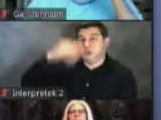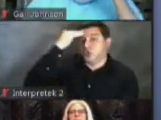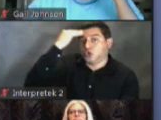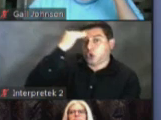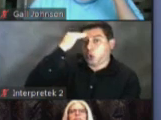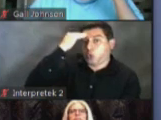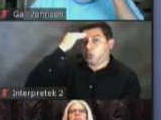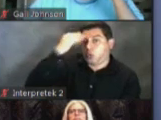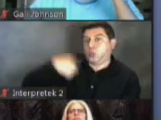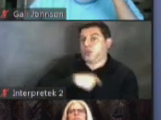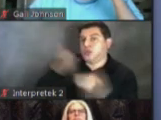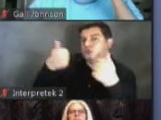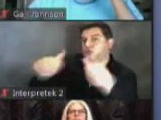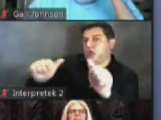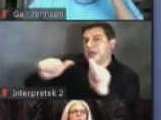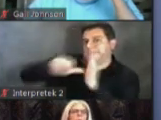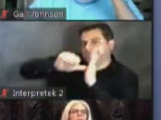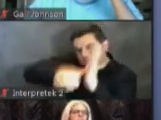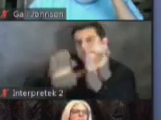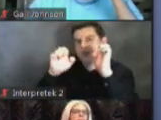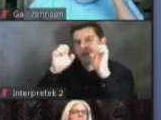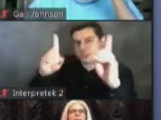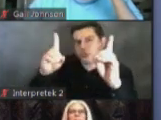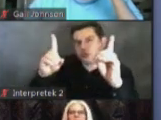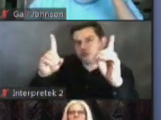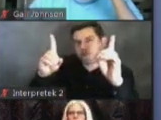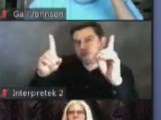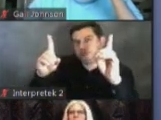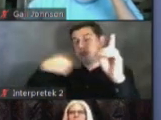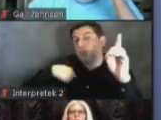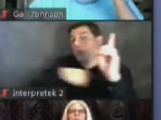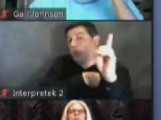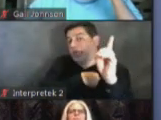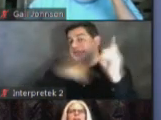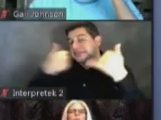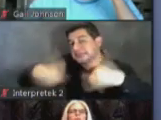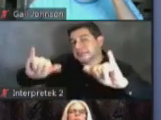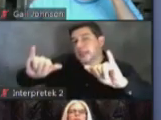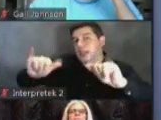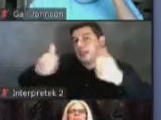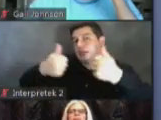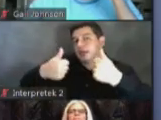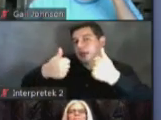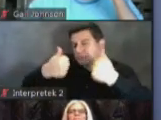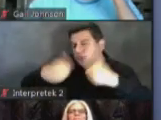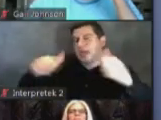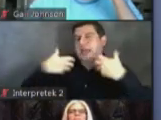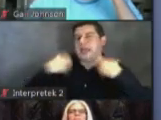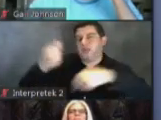education. We are still in the midst of the Healthy Gainesville Education Initiative,